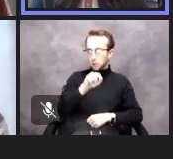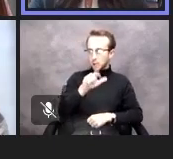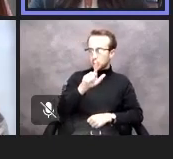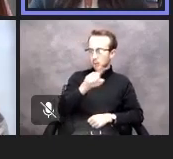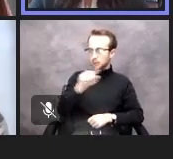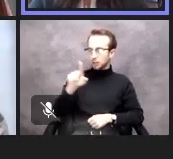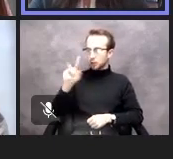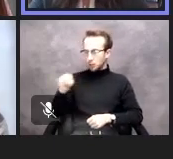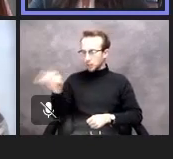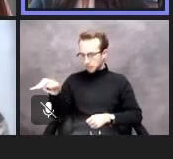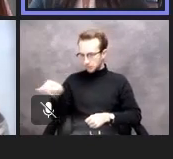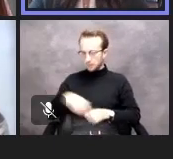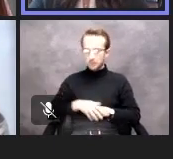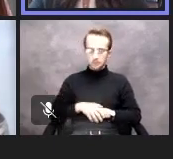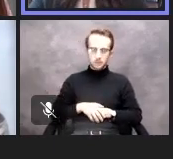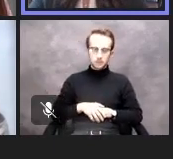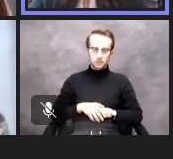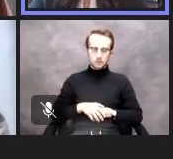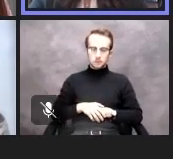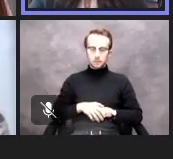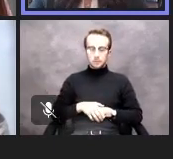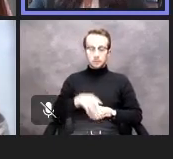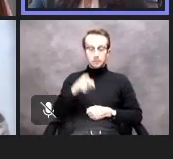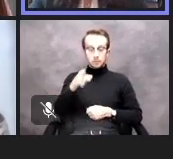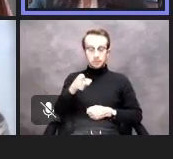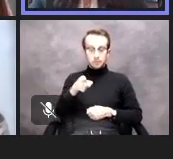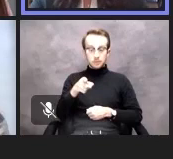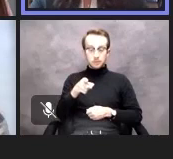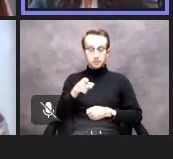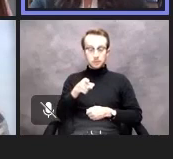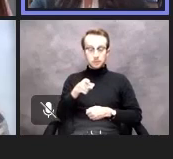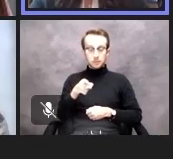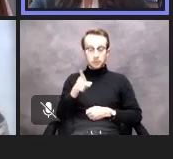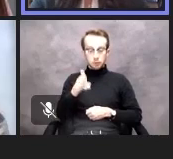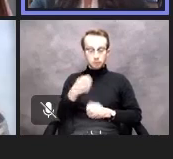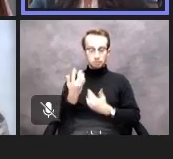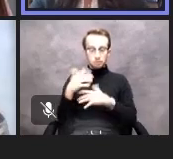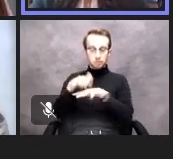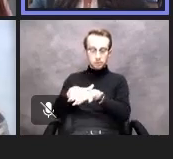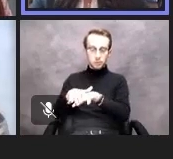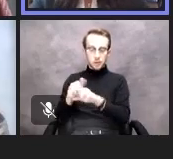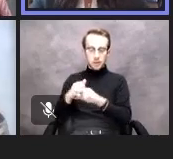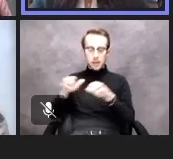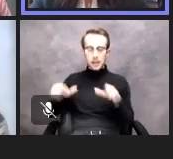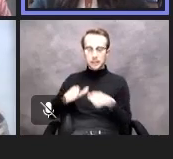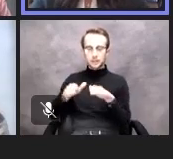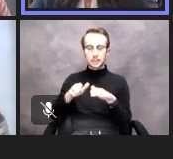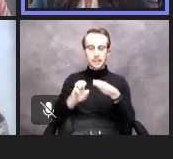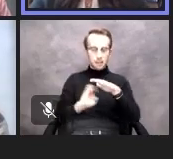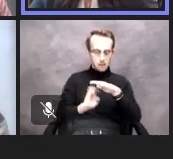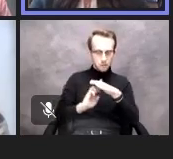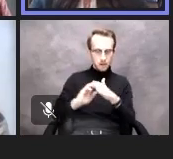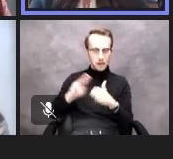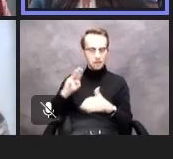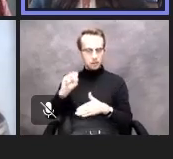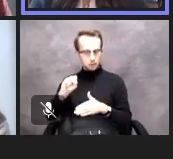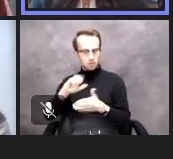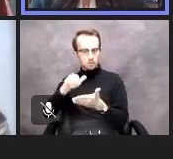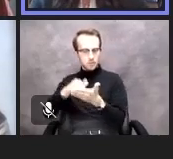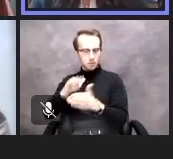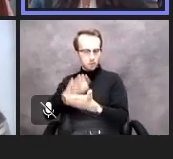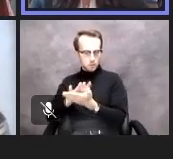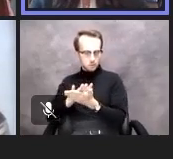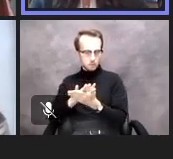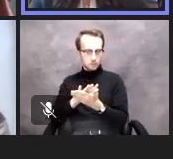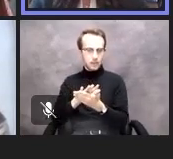2021-2022, and they are to be embedded in activities at the elementary and middle school level, and within